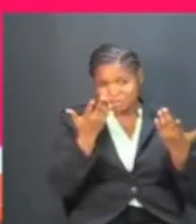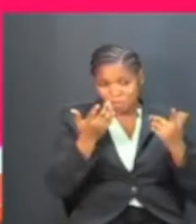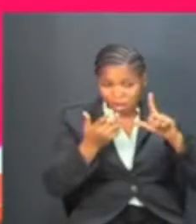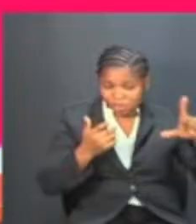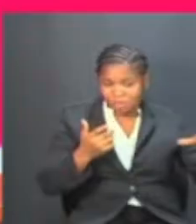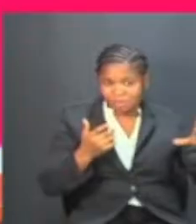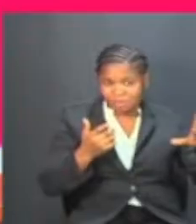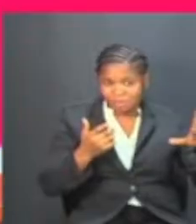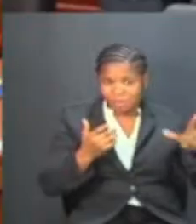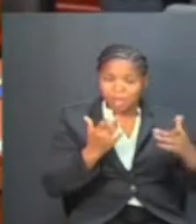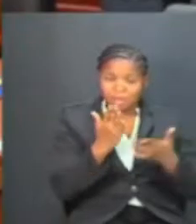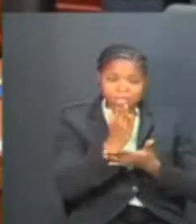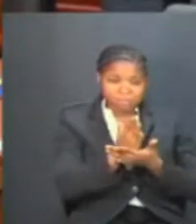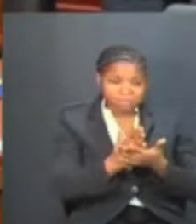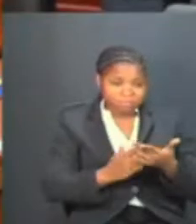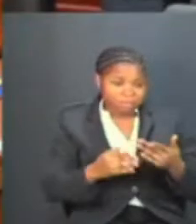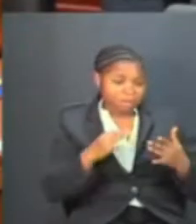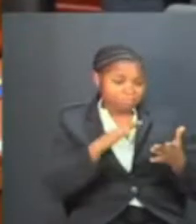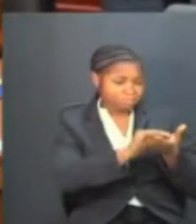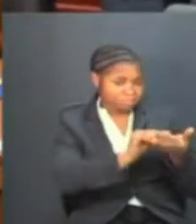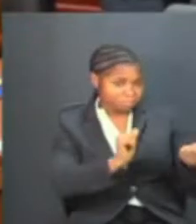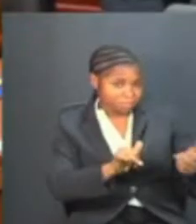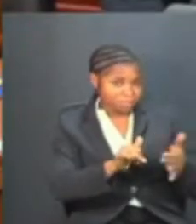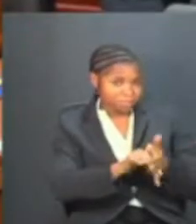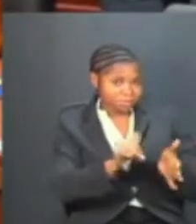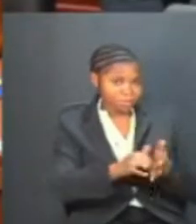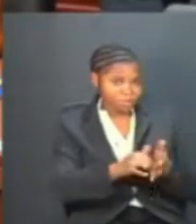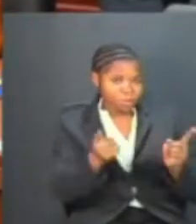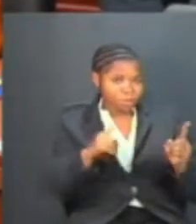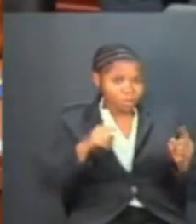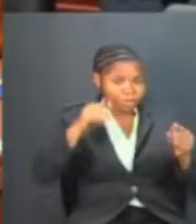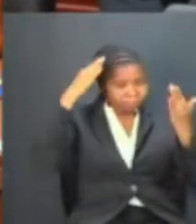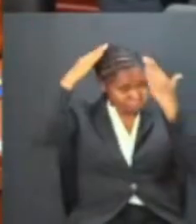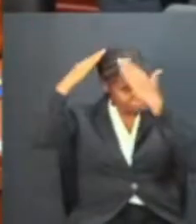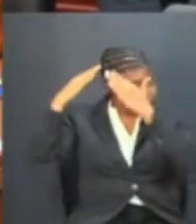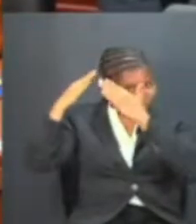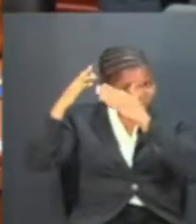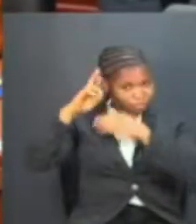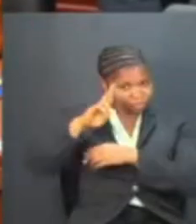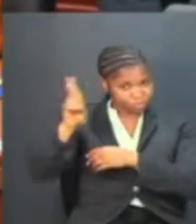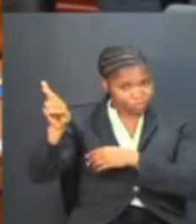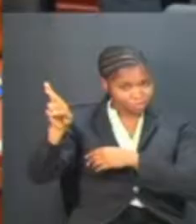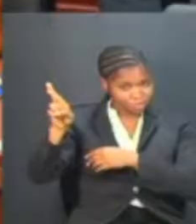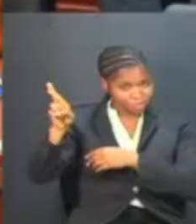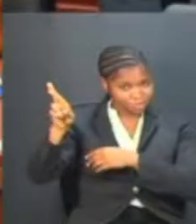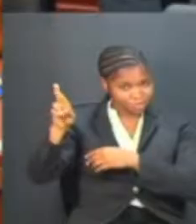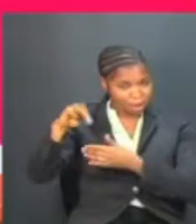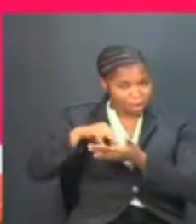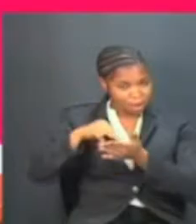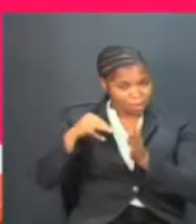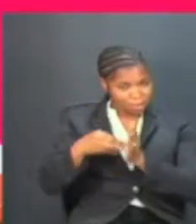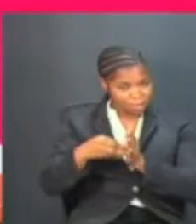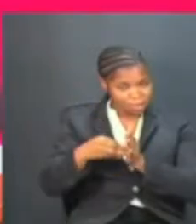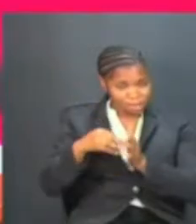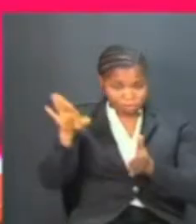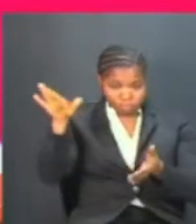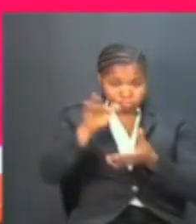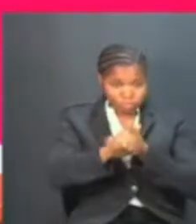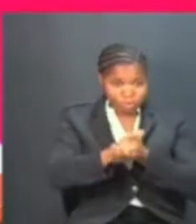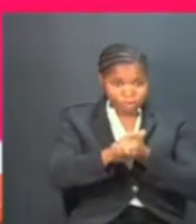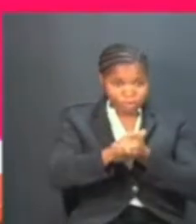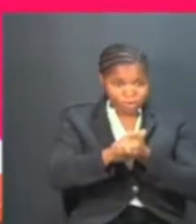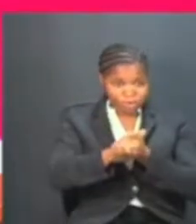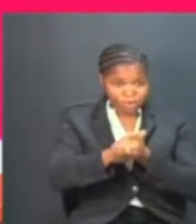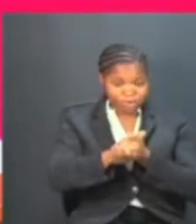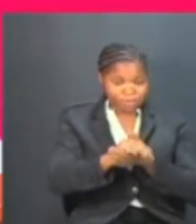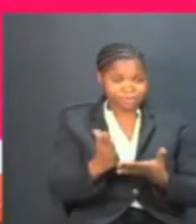And some also believe that when you turn it to the right, it means you are married, you are not